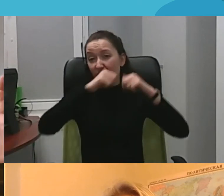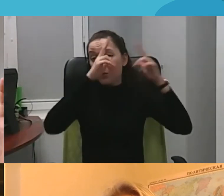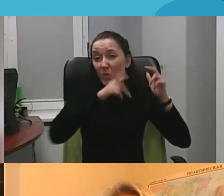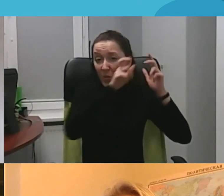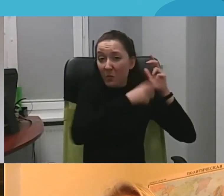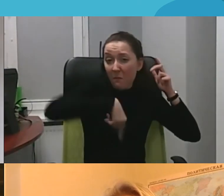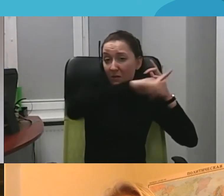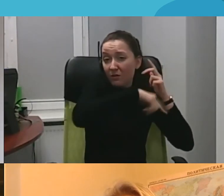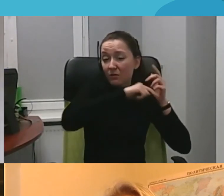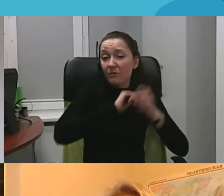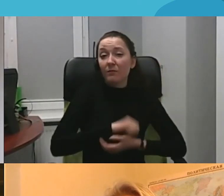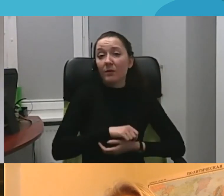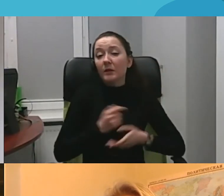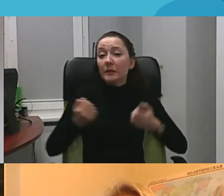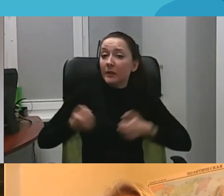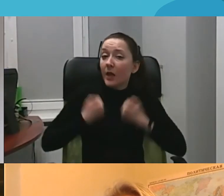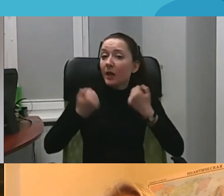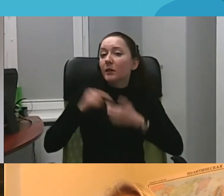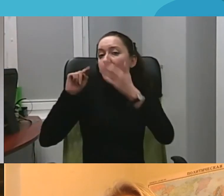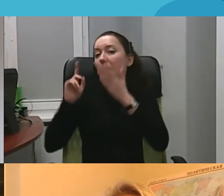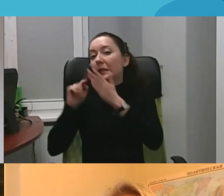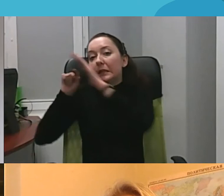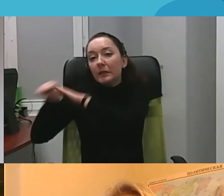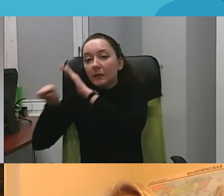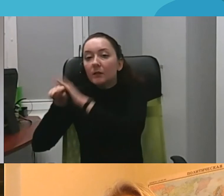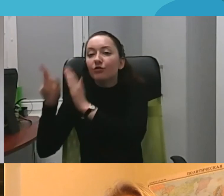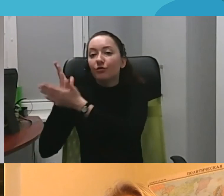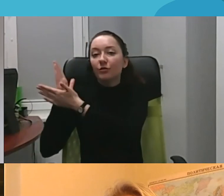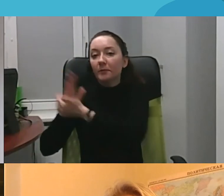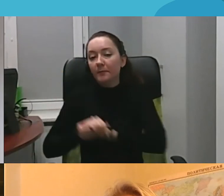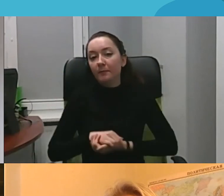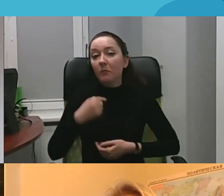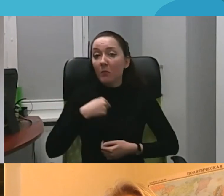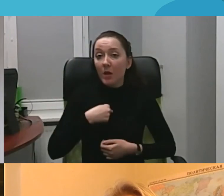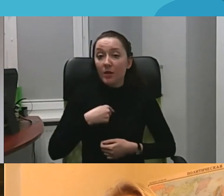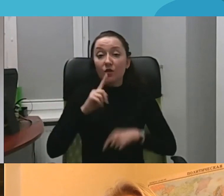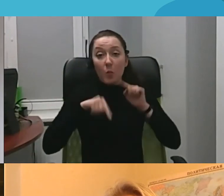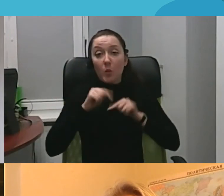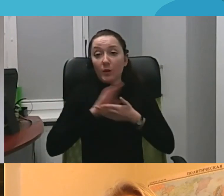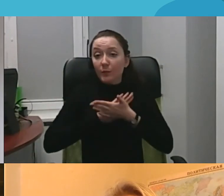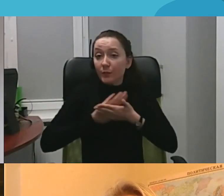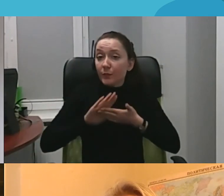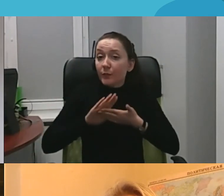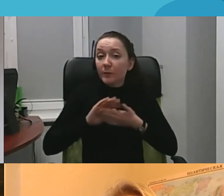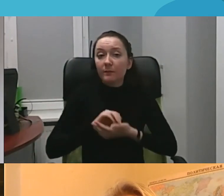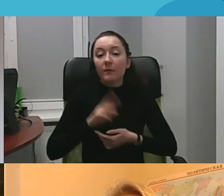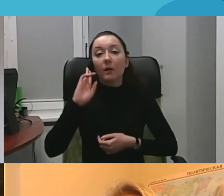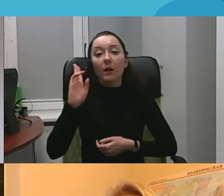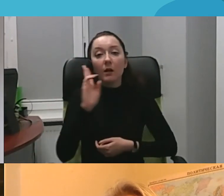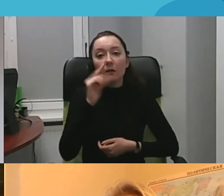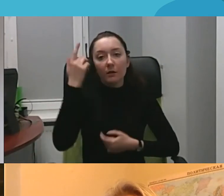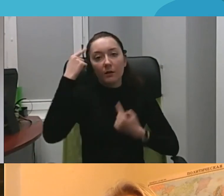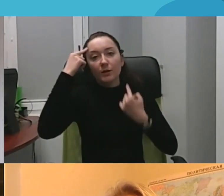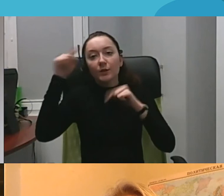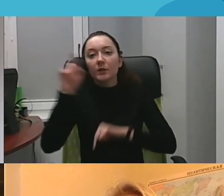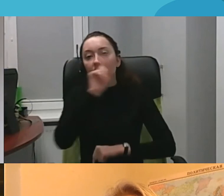I'm the political scientist. I don't know, like maybe anyone wants to add to this comment, something